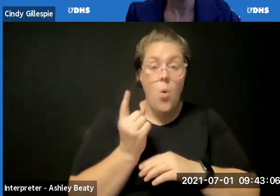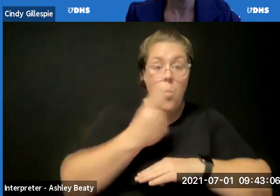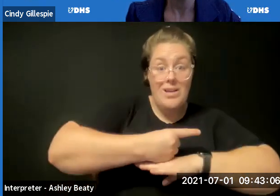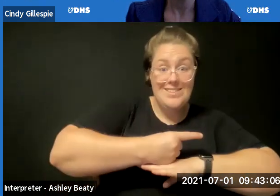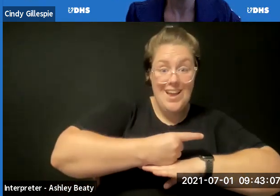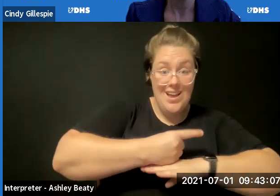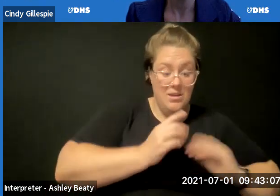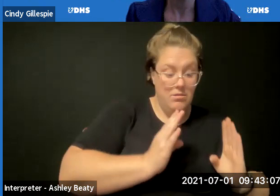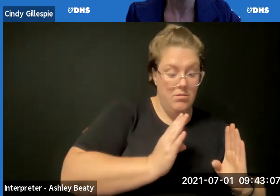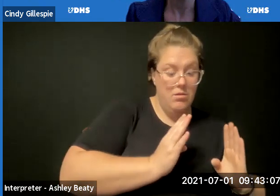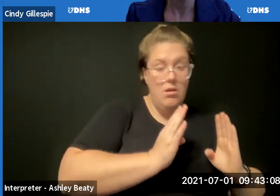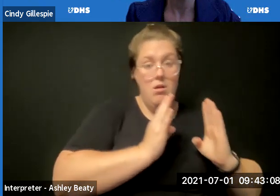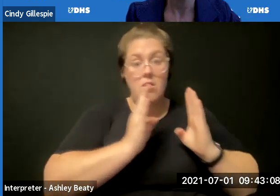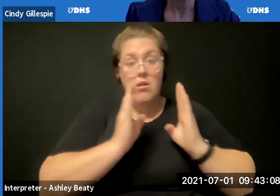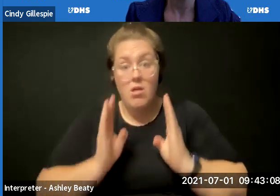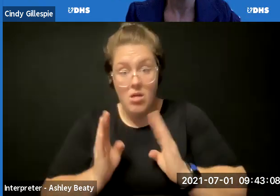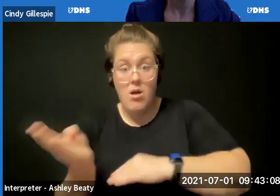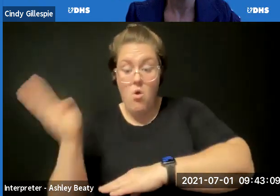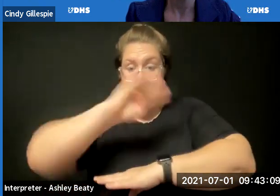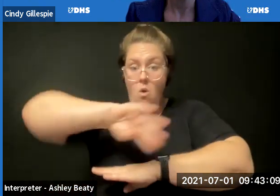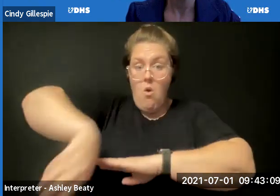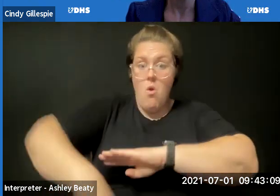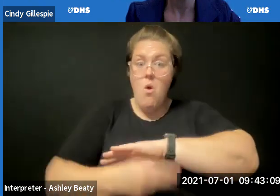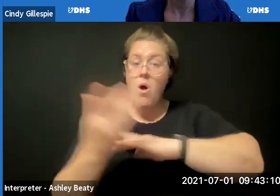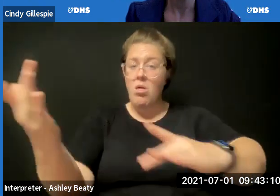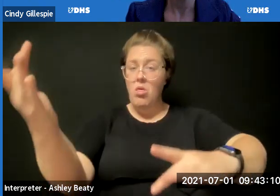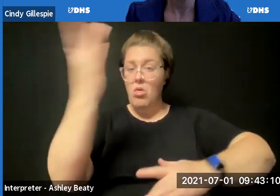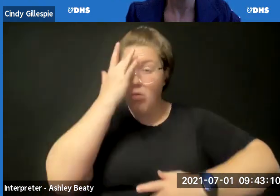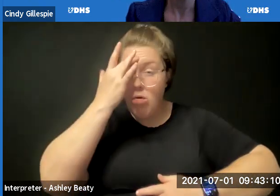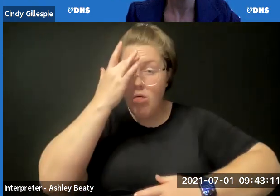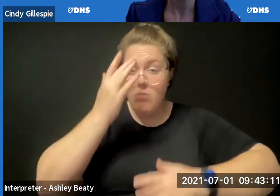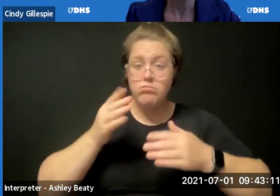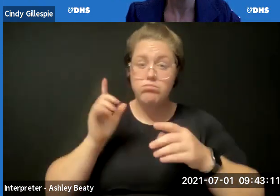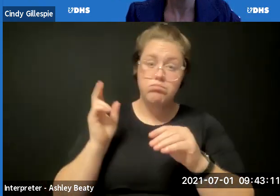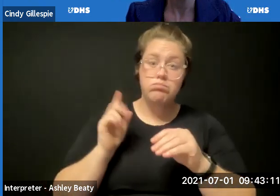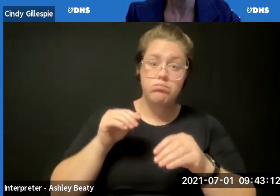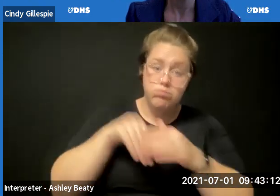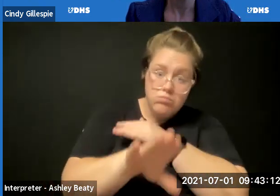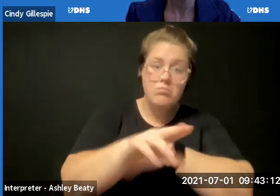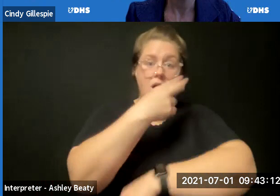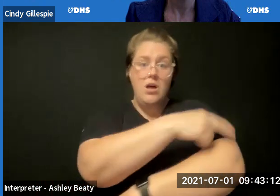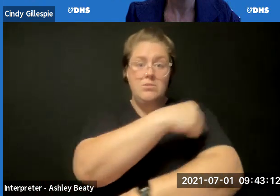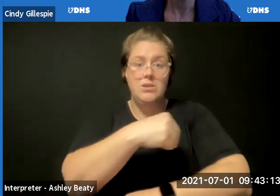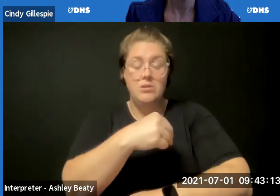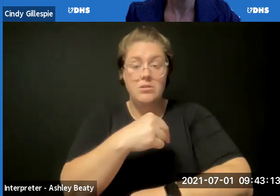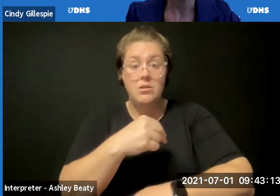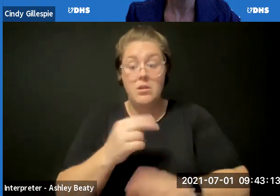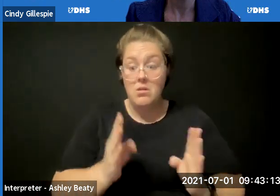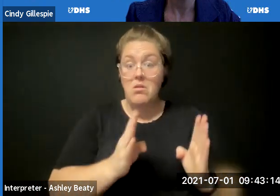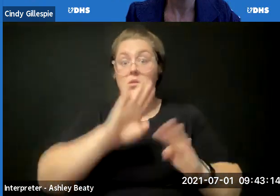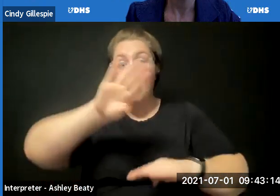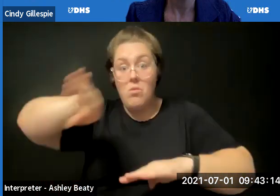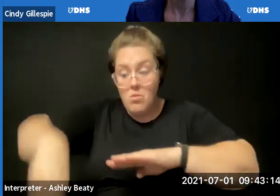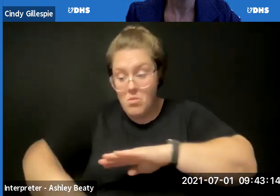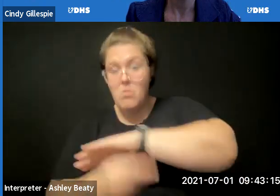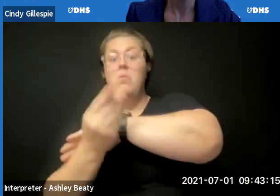and on a ventilator, you know, another day or two later. And that's, I mean, that's a very quick progression from what it originally